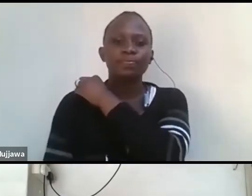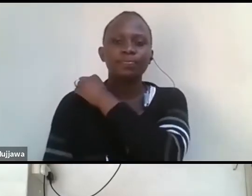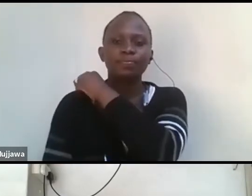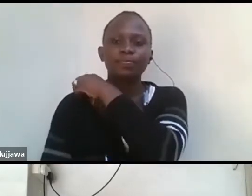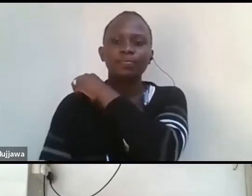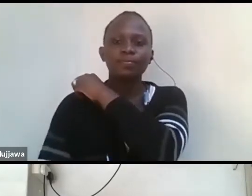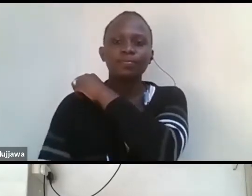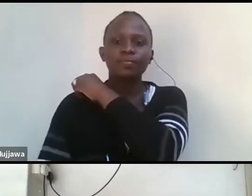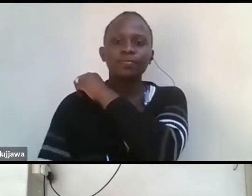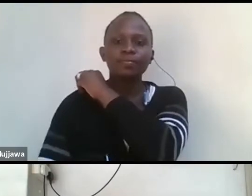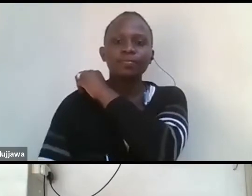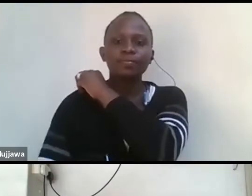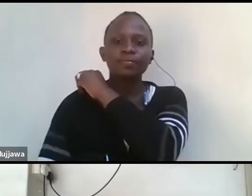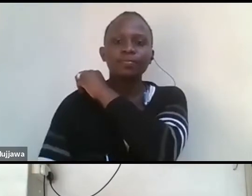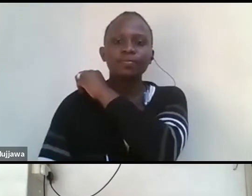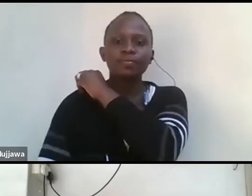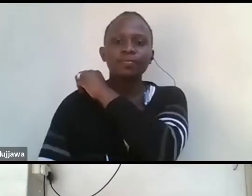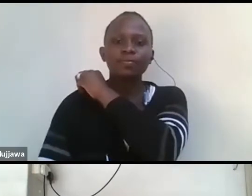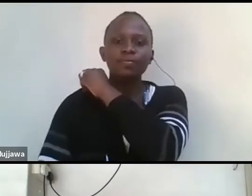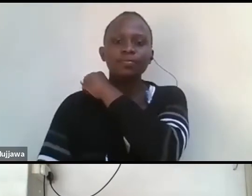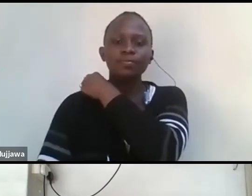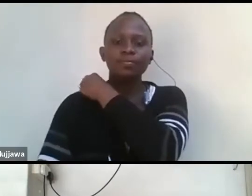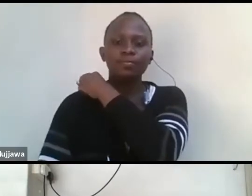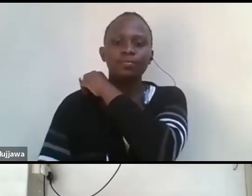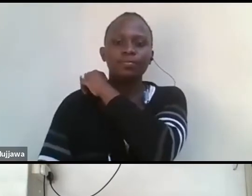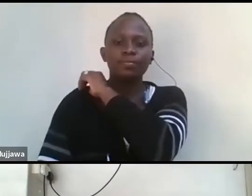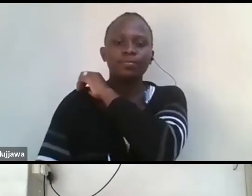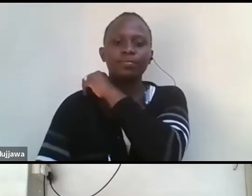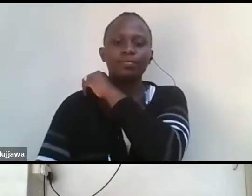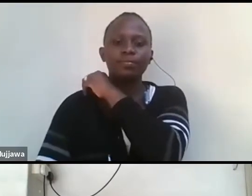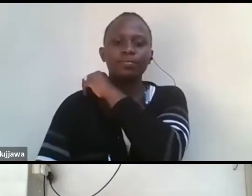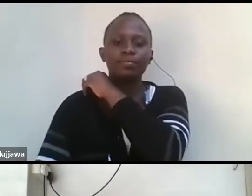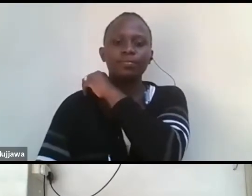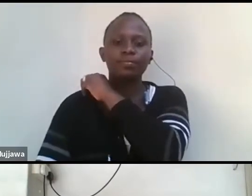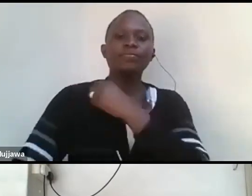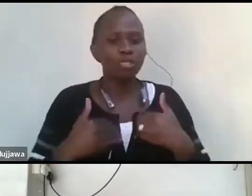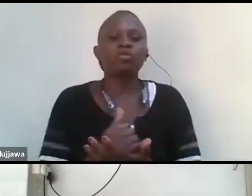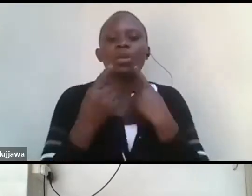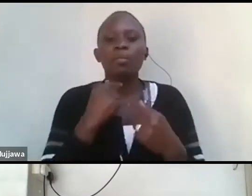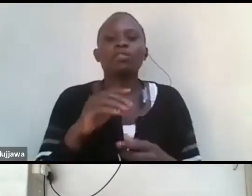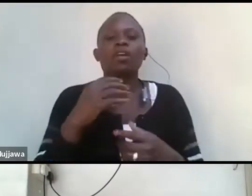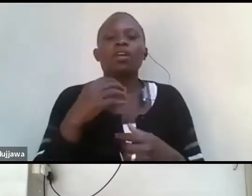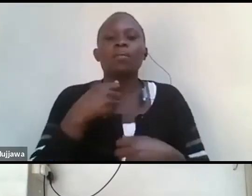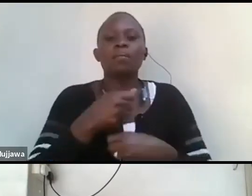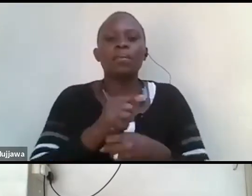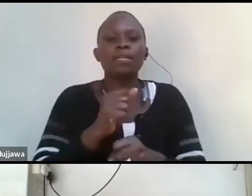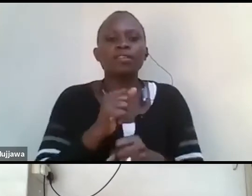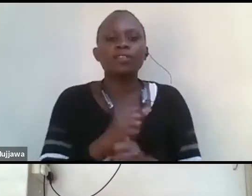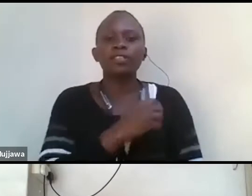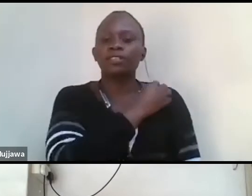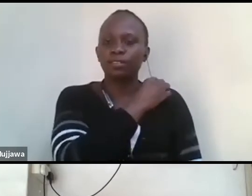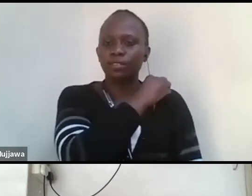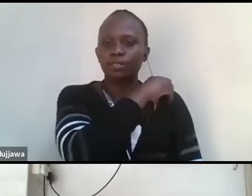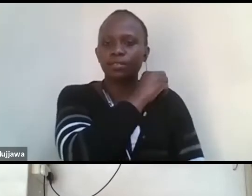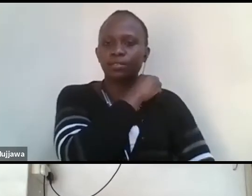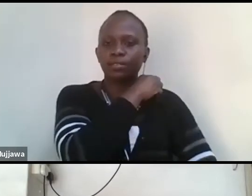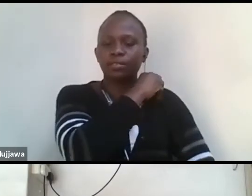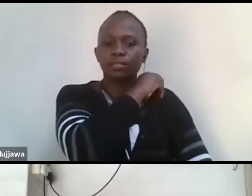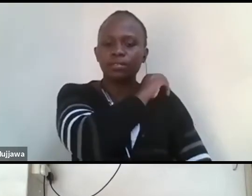what you mentioned there, because usually when you think about manufacturing, a lot of people will probably be thinking about it from an entrepreneurial